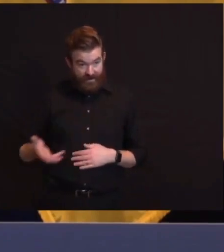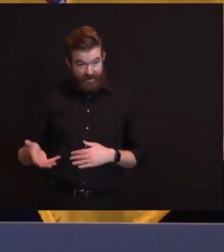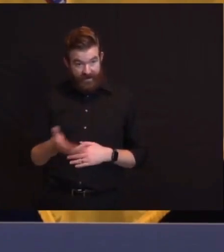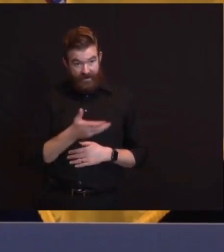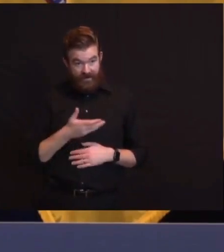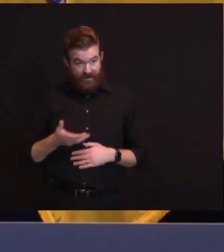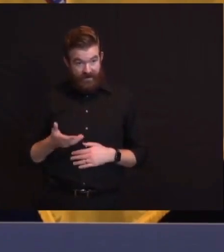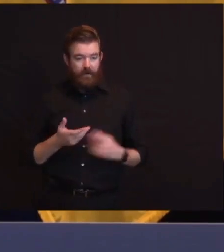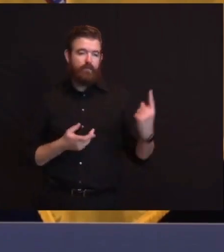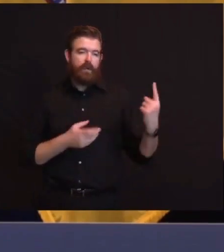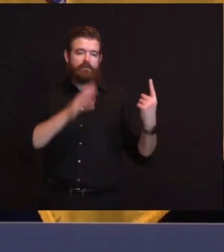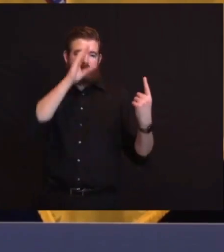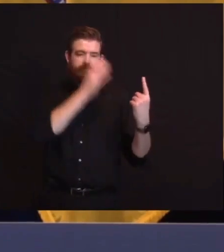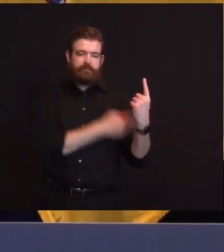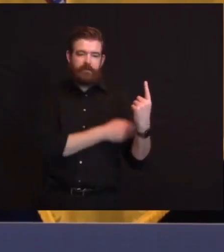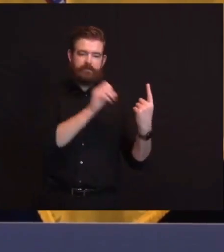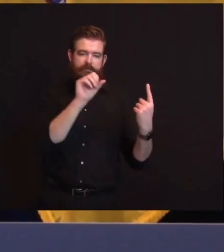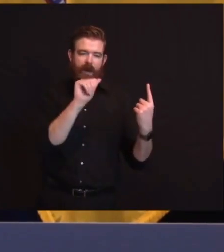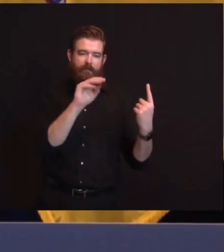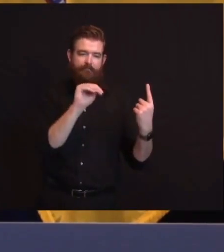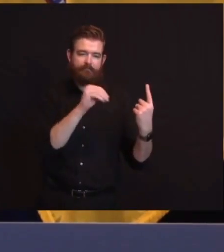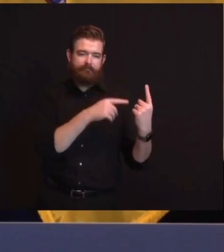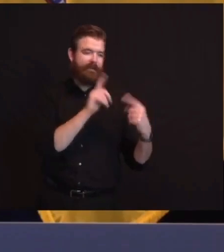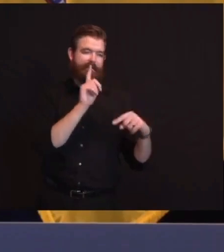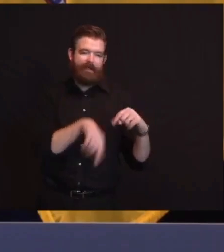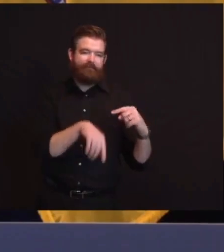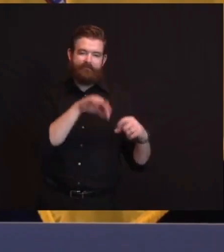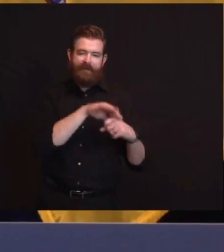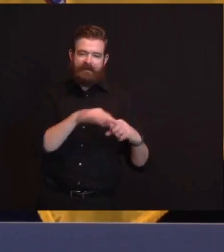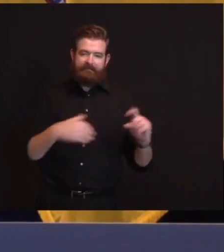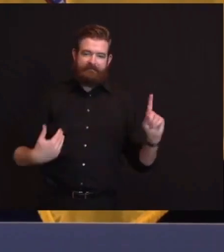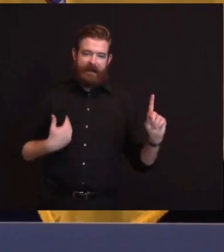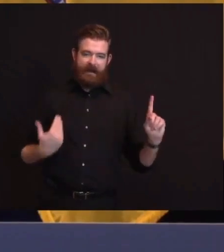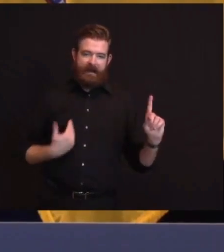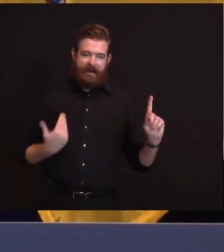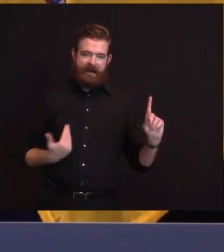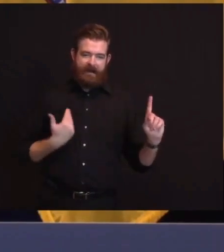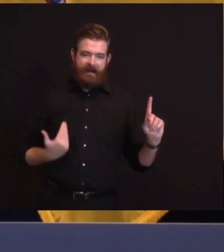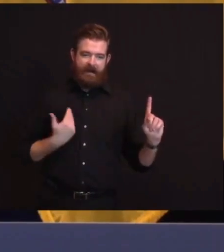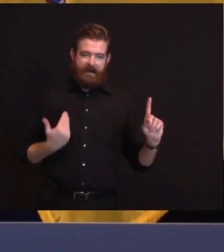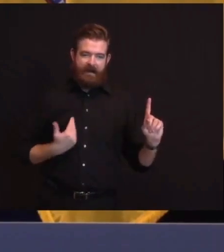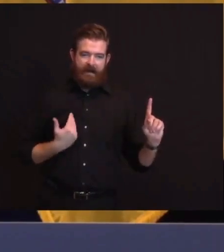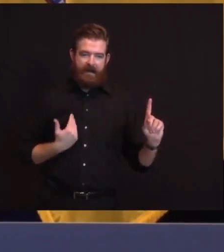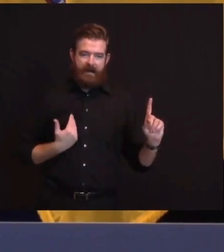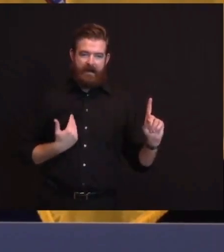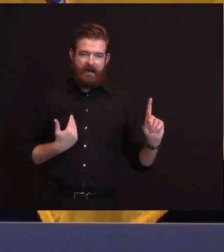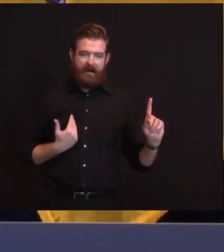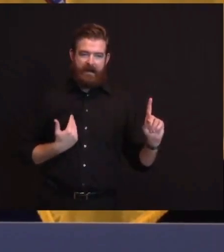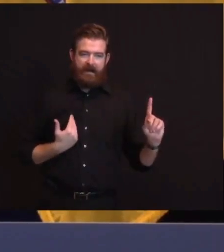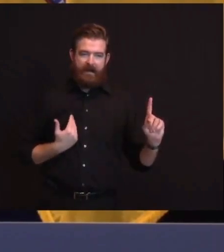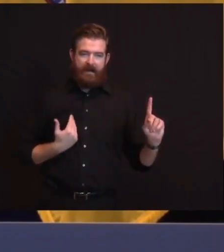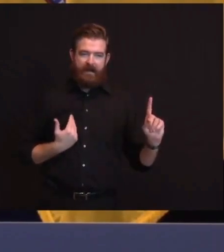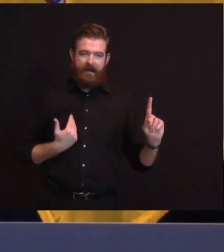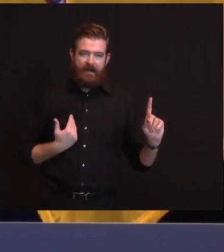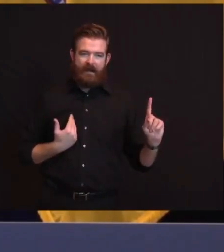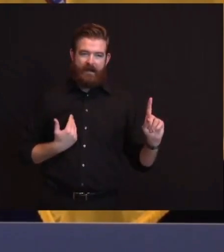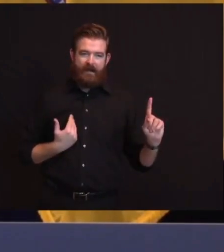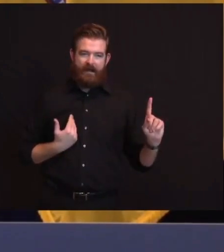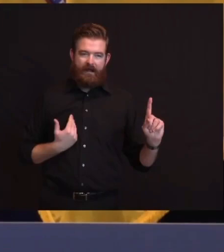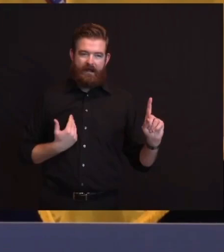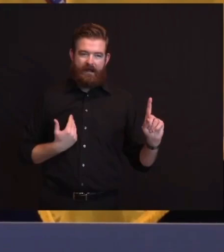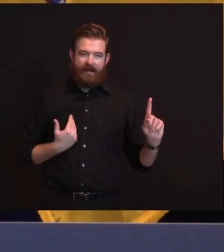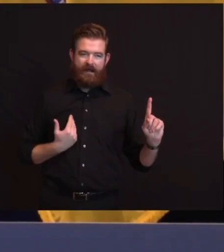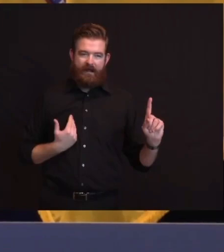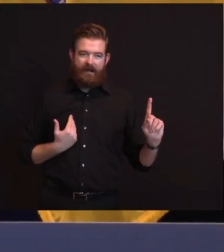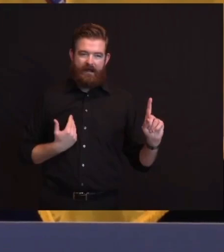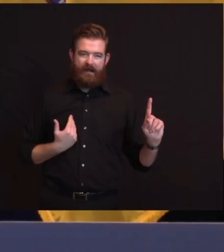the flap of the secure box open, and the 5 of us dropped our ballots in the box. I think it's going